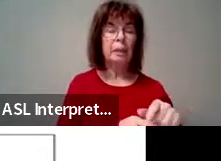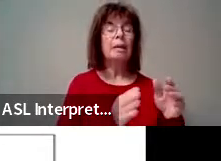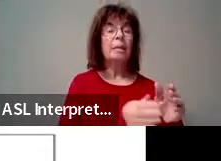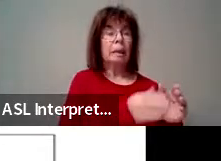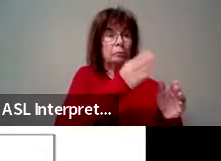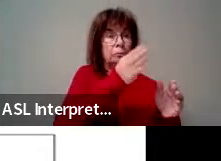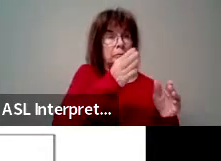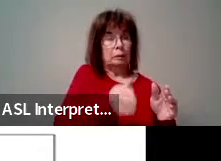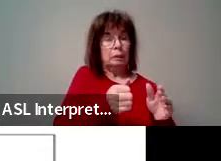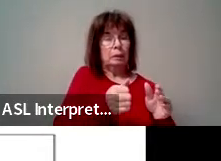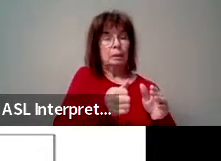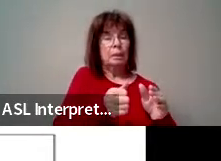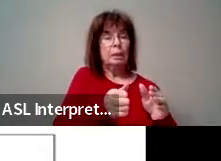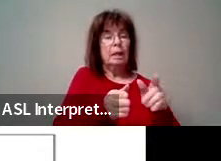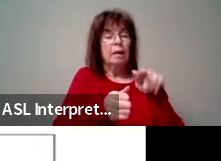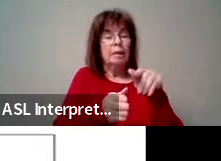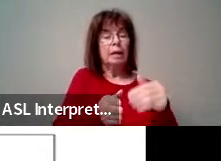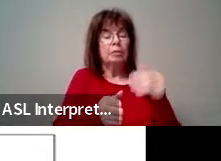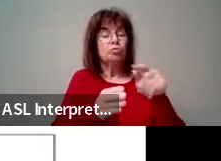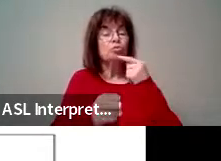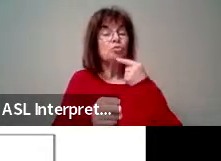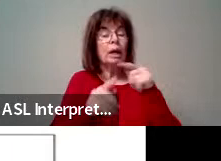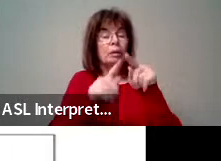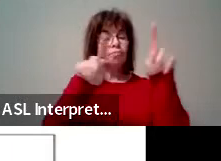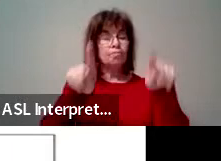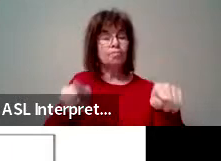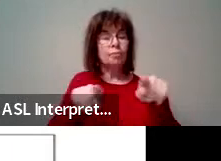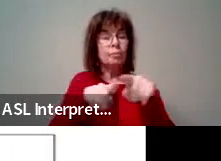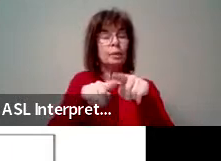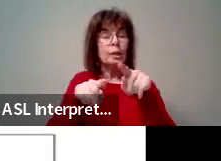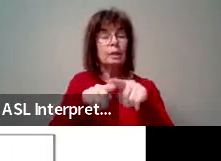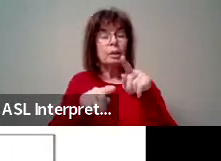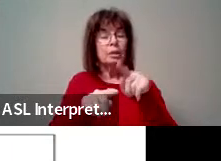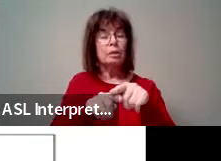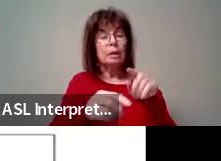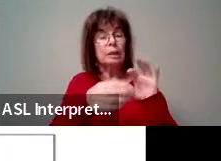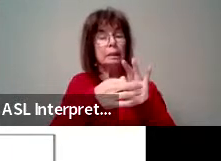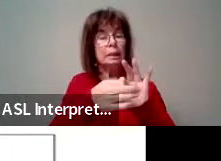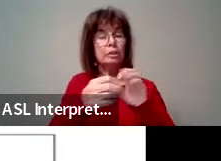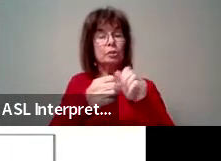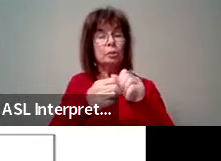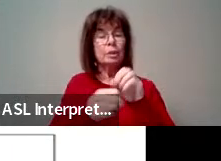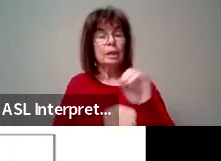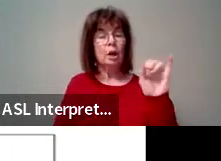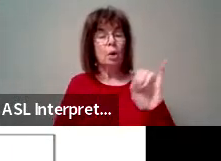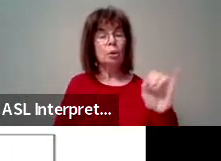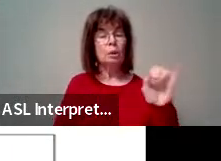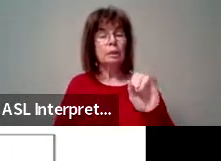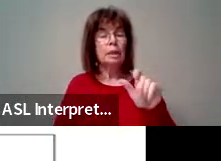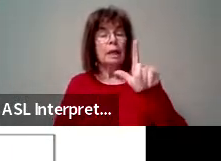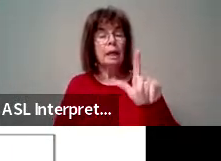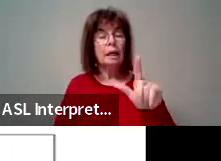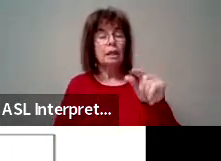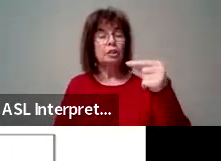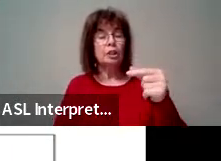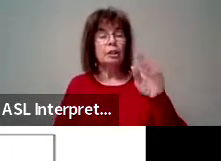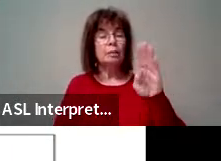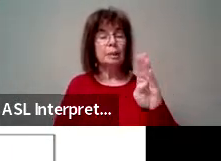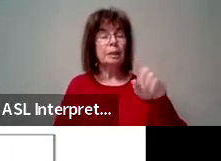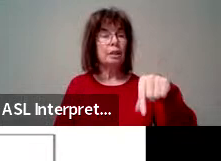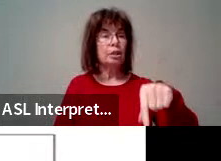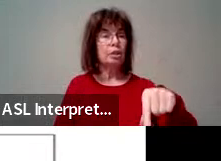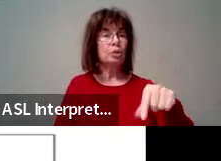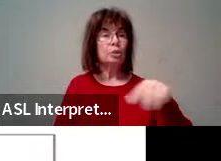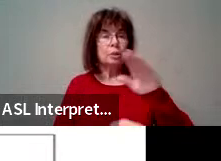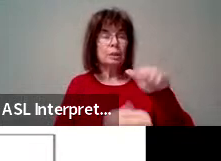by initial engagement with the Oakland LGBTQ Center, which has been an